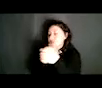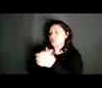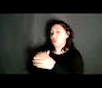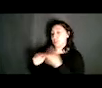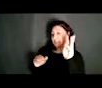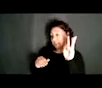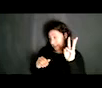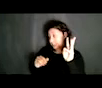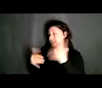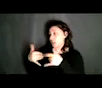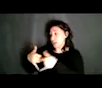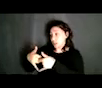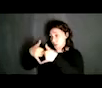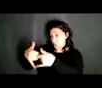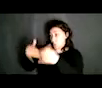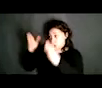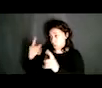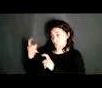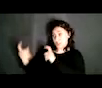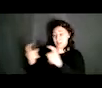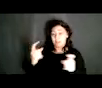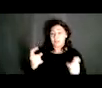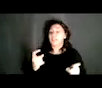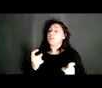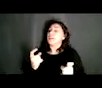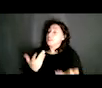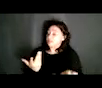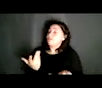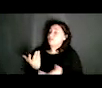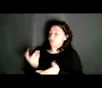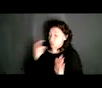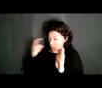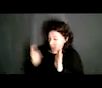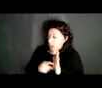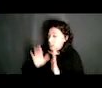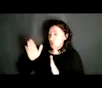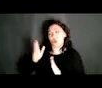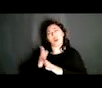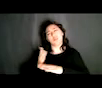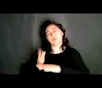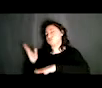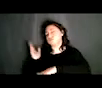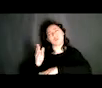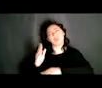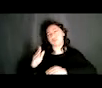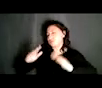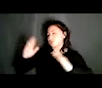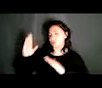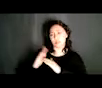Awards. I'm delighted to be able to recognize your teaching accomplishments in this capacity and wish you all the